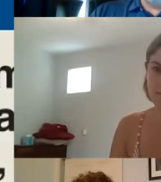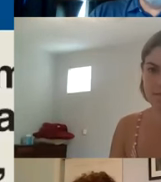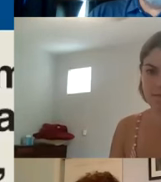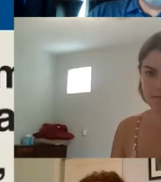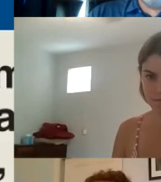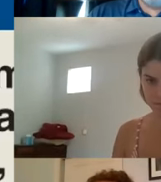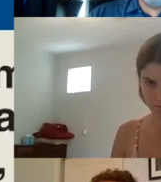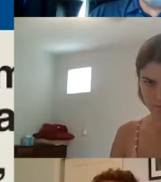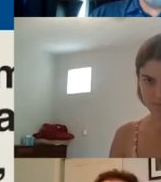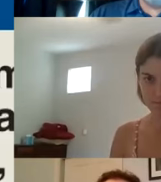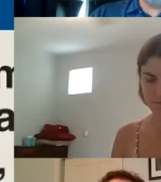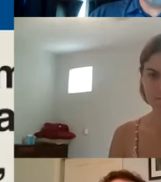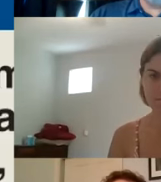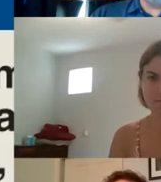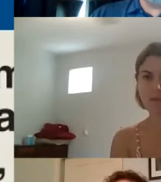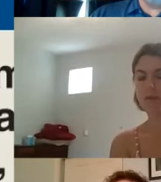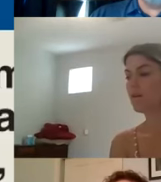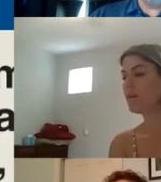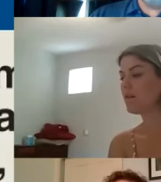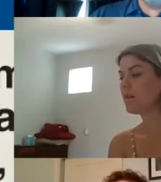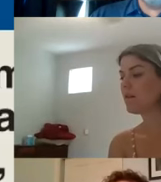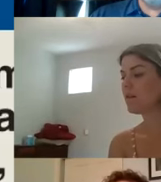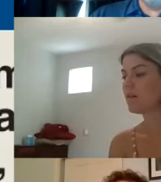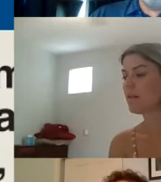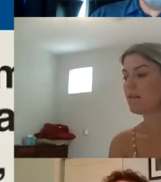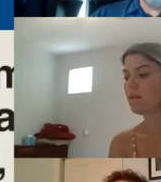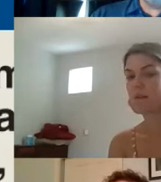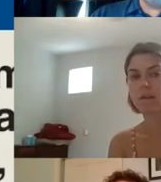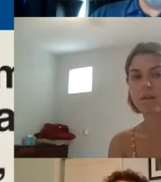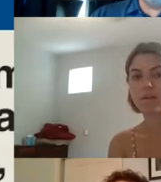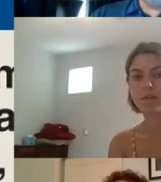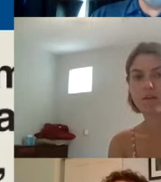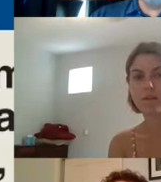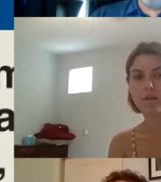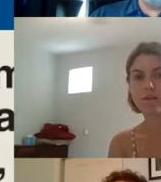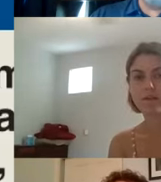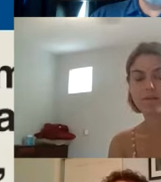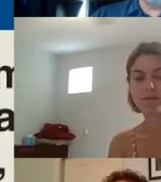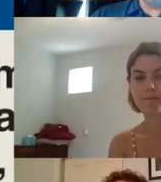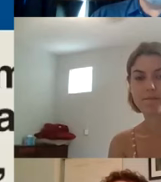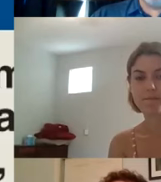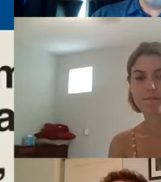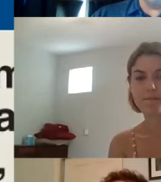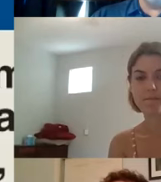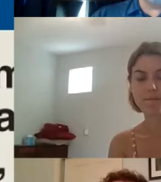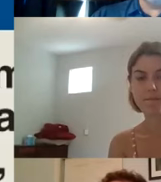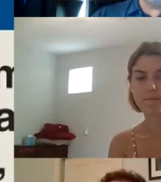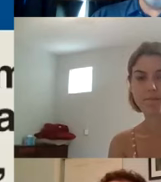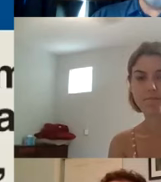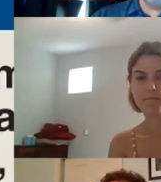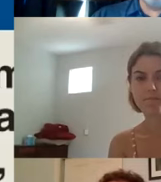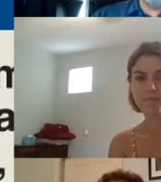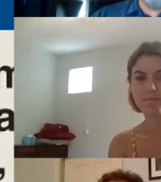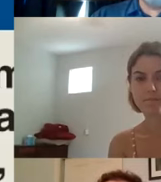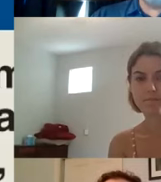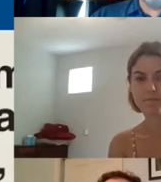textbook. This is a very basic, simple illustration of this. Notice this one, they didn't even bother to put the exit site